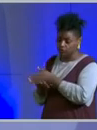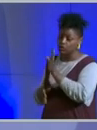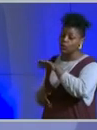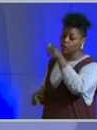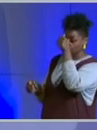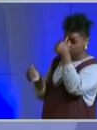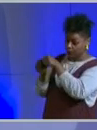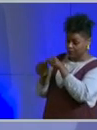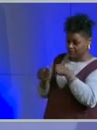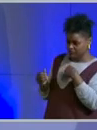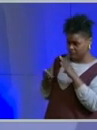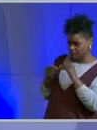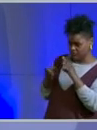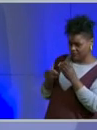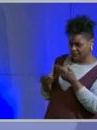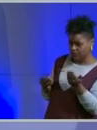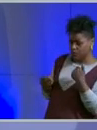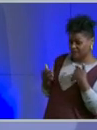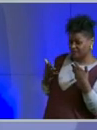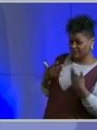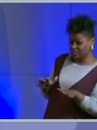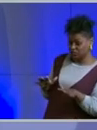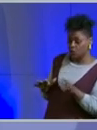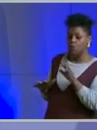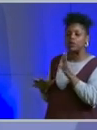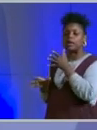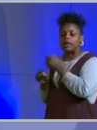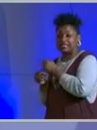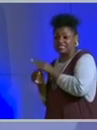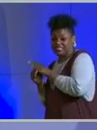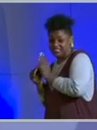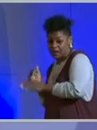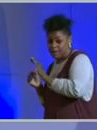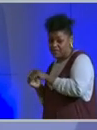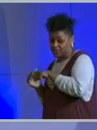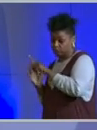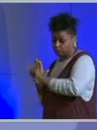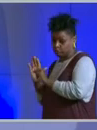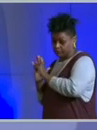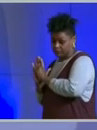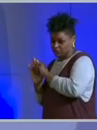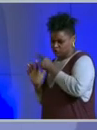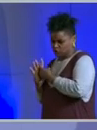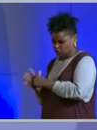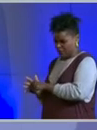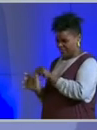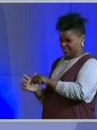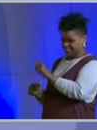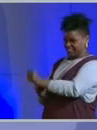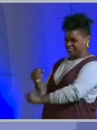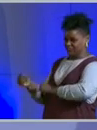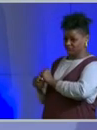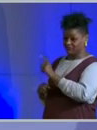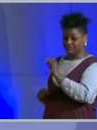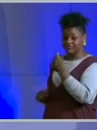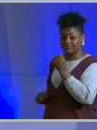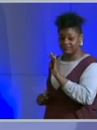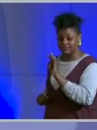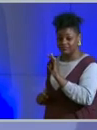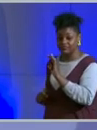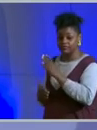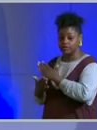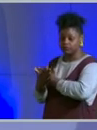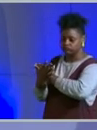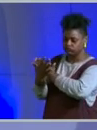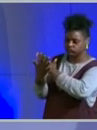said the things that we get done in this term start this year. So this budget will really lay the